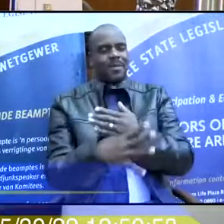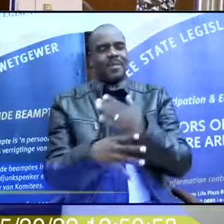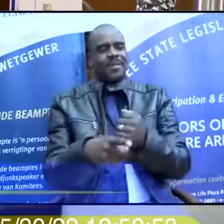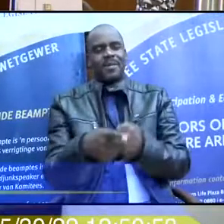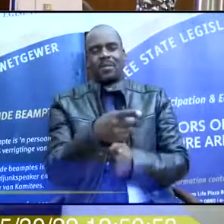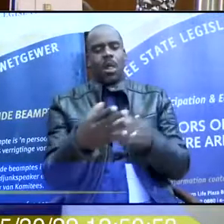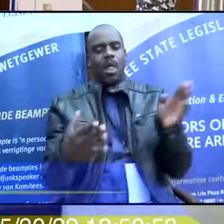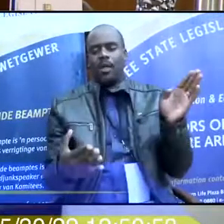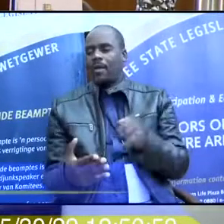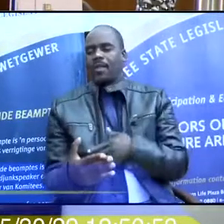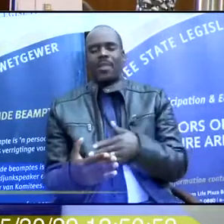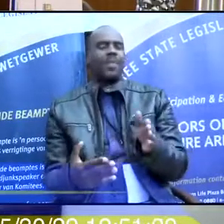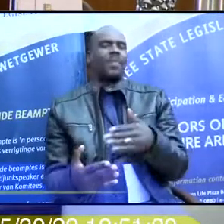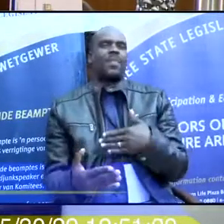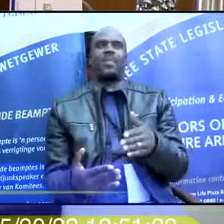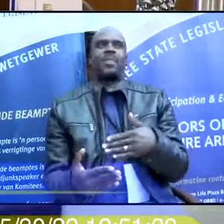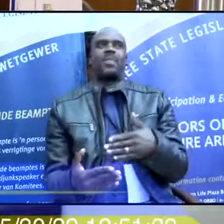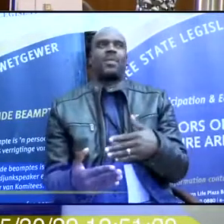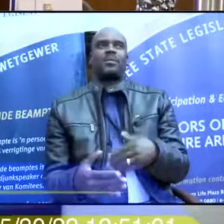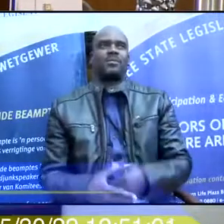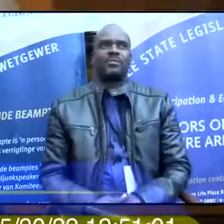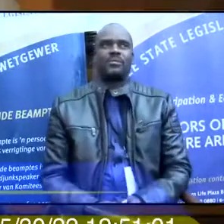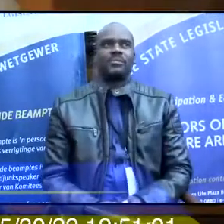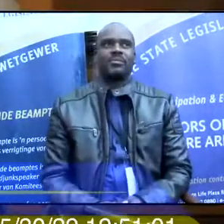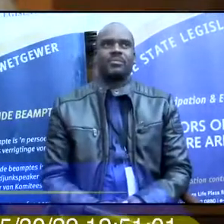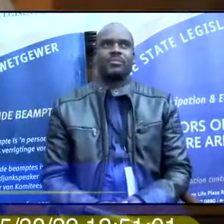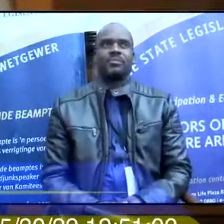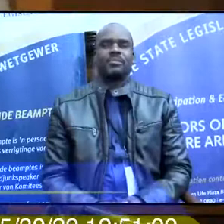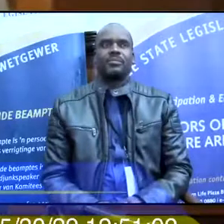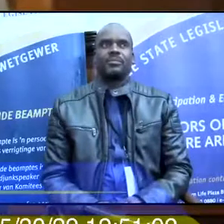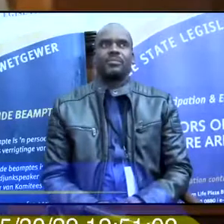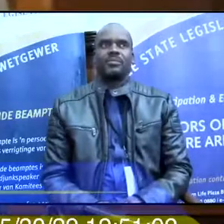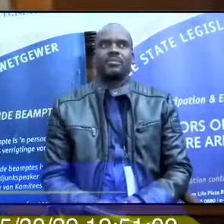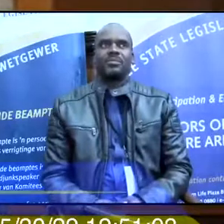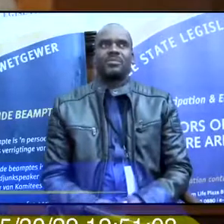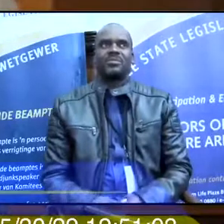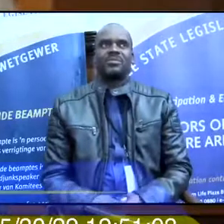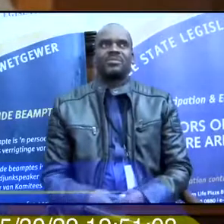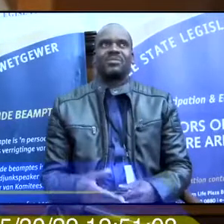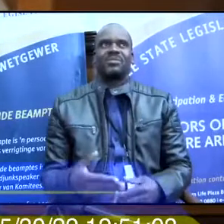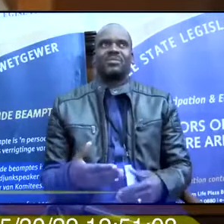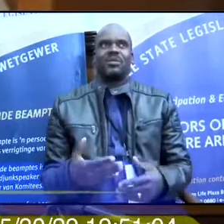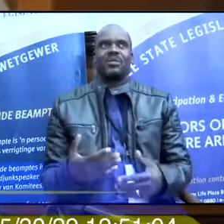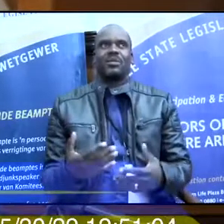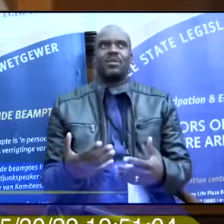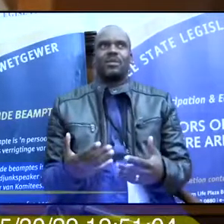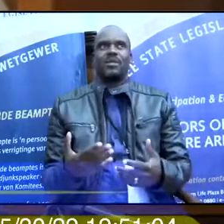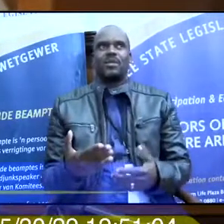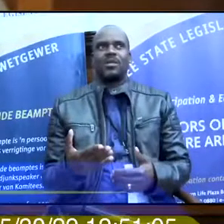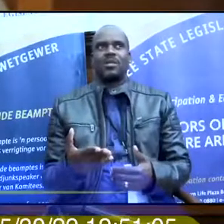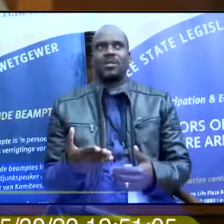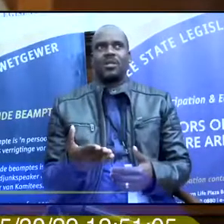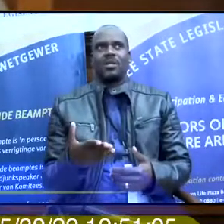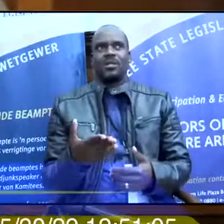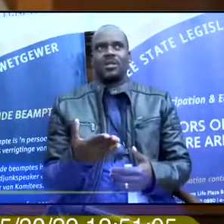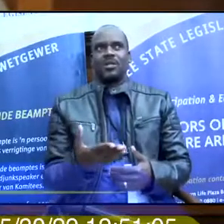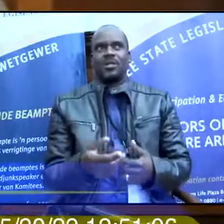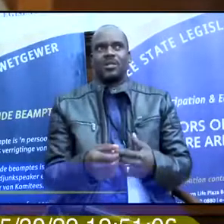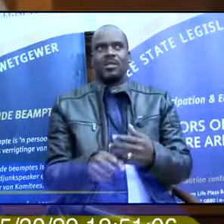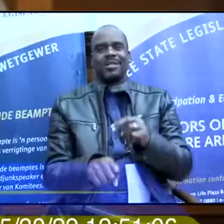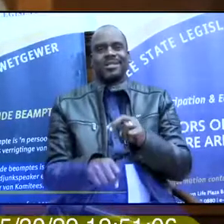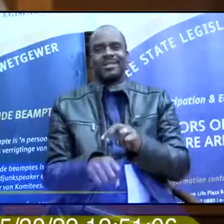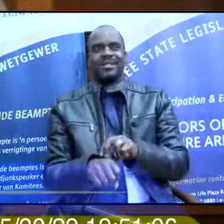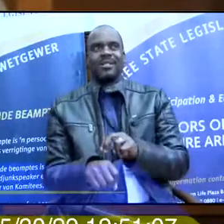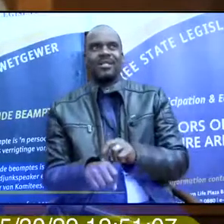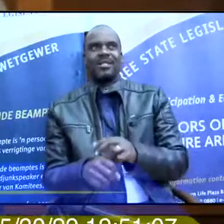but it's still operational it has been reported to the health they have been to inspectors in